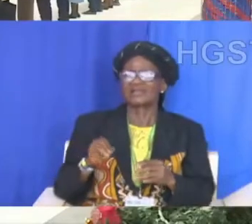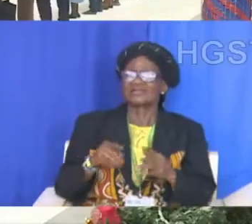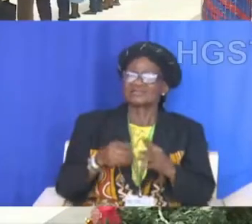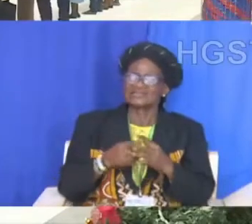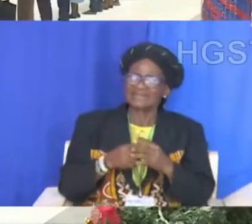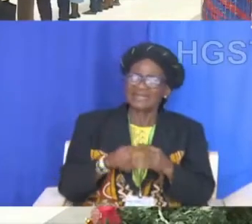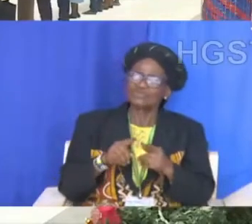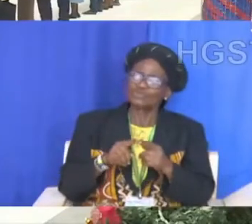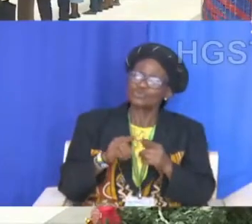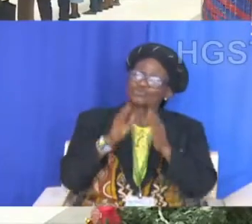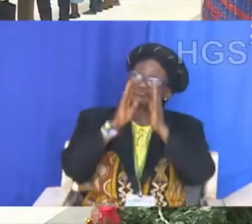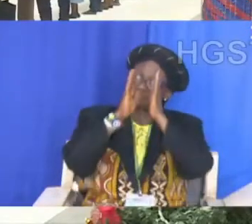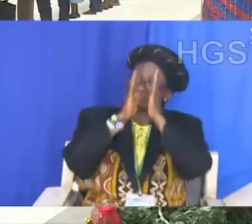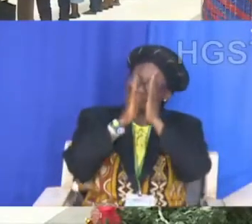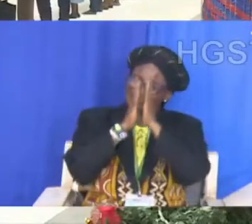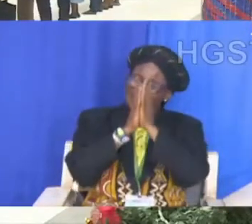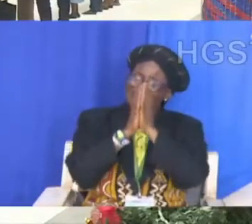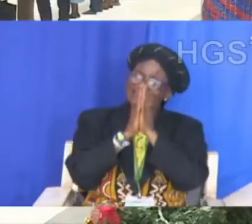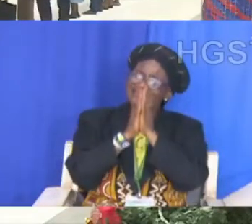your fight for you.